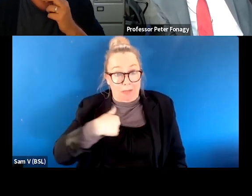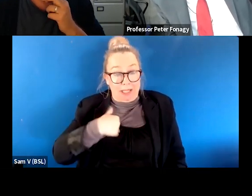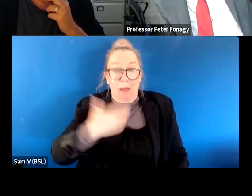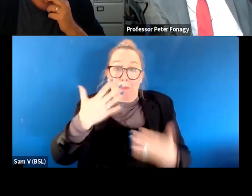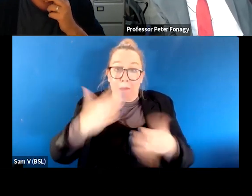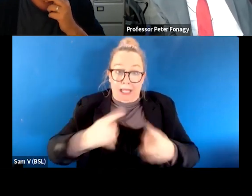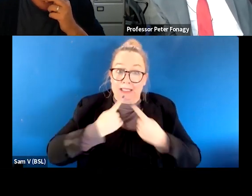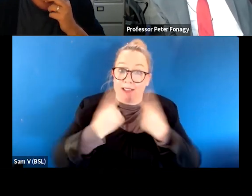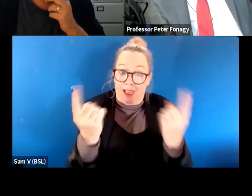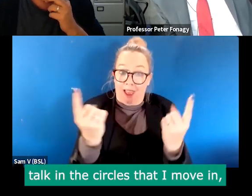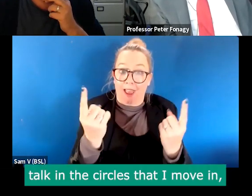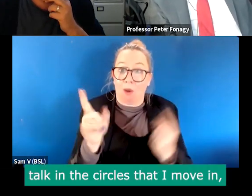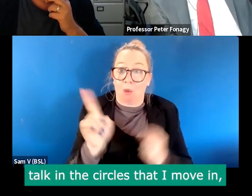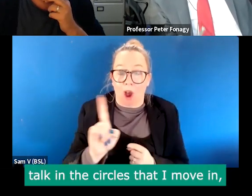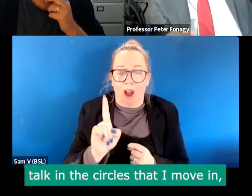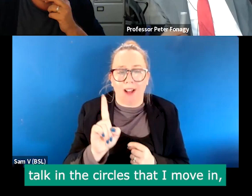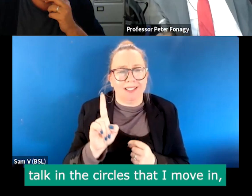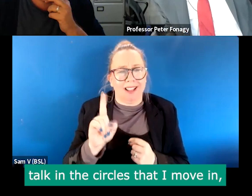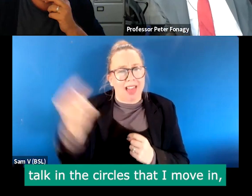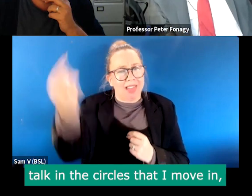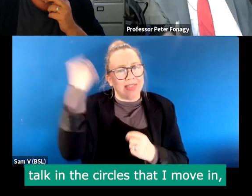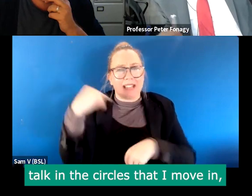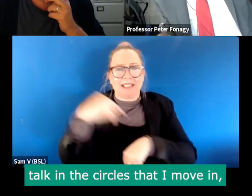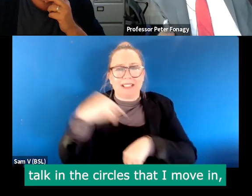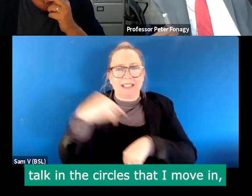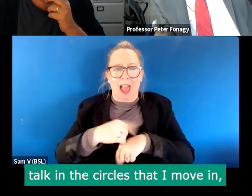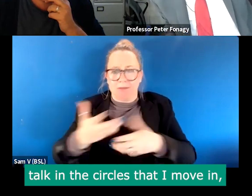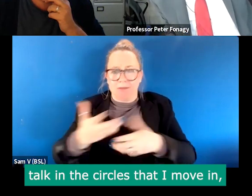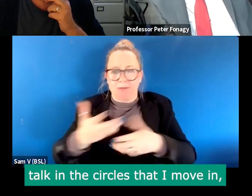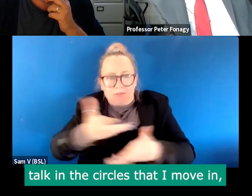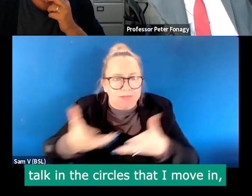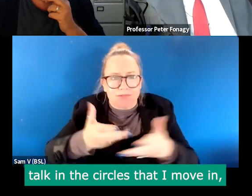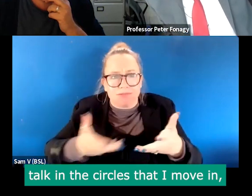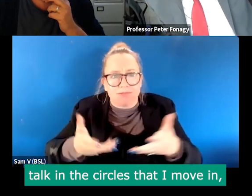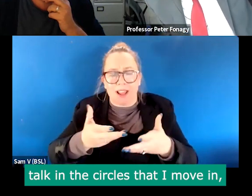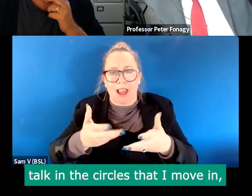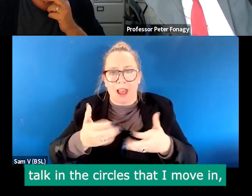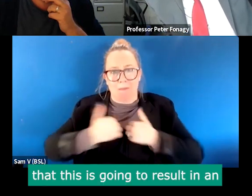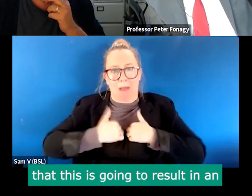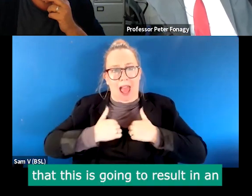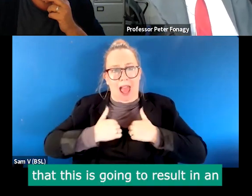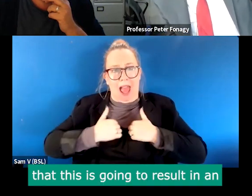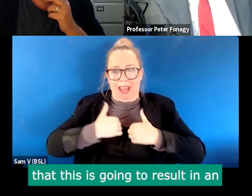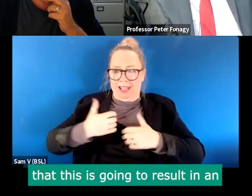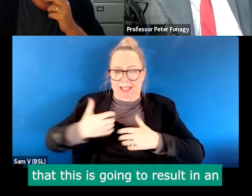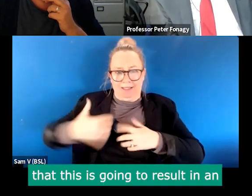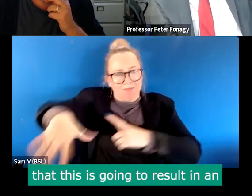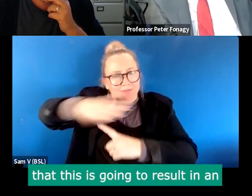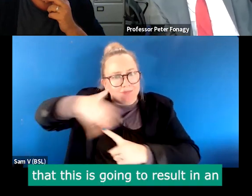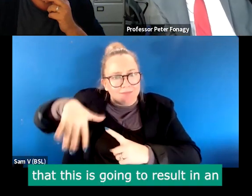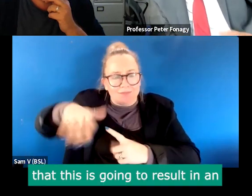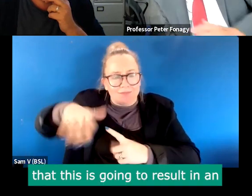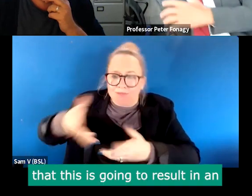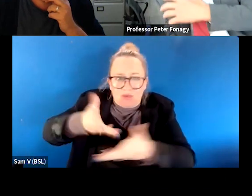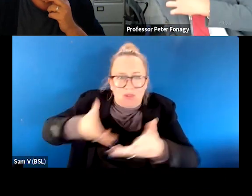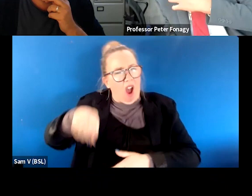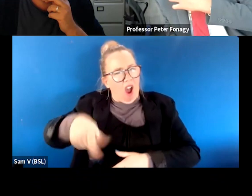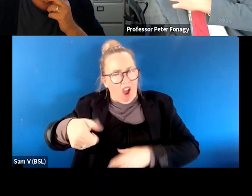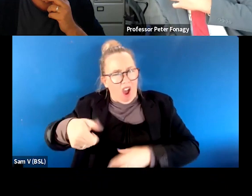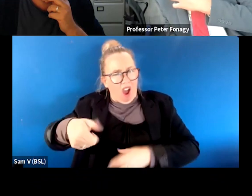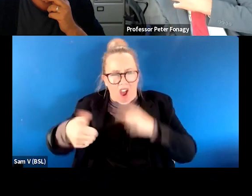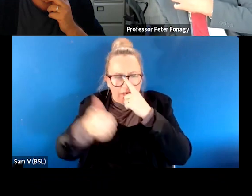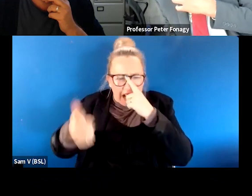talk in the circles I move in, that this is going to result in